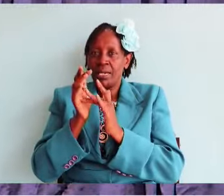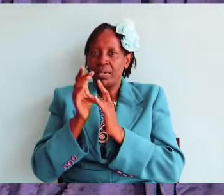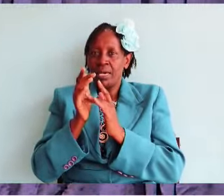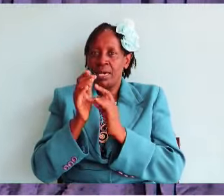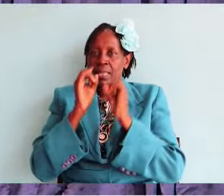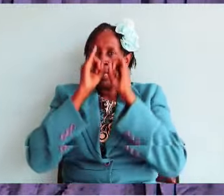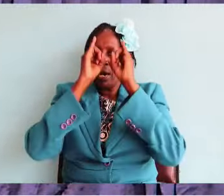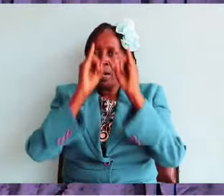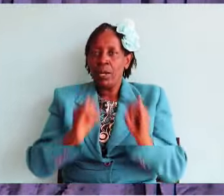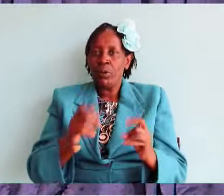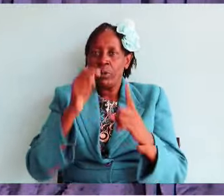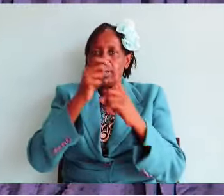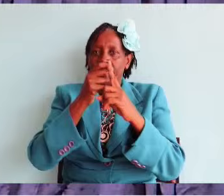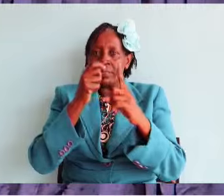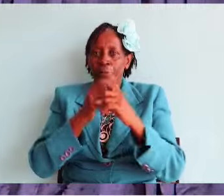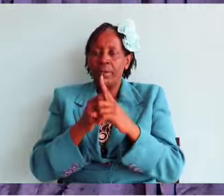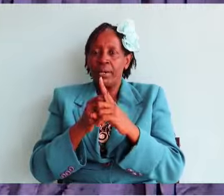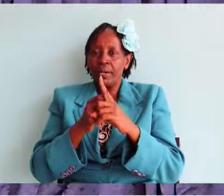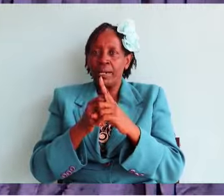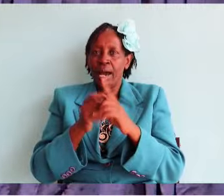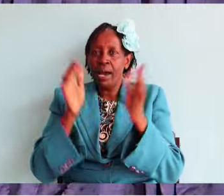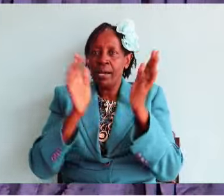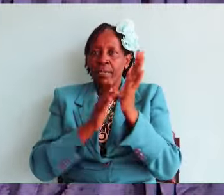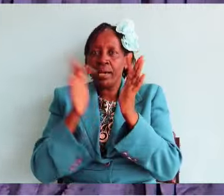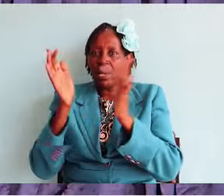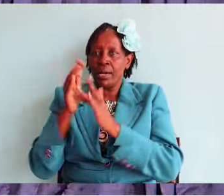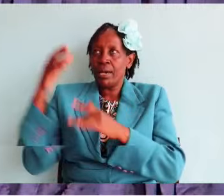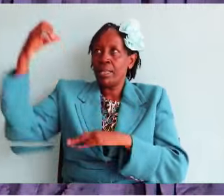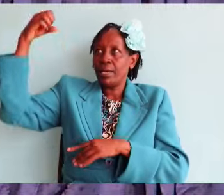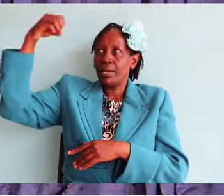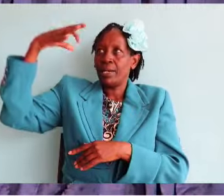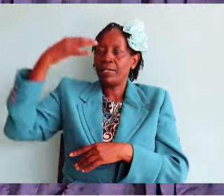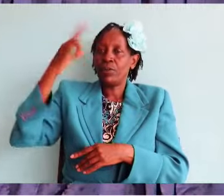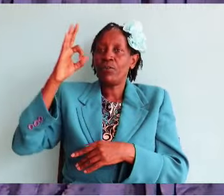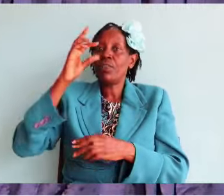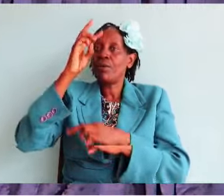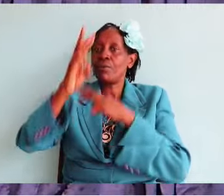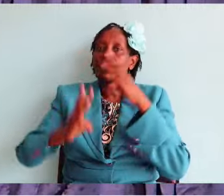say, I am the light of the world.